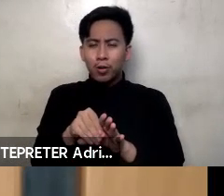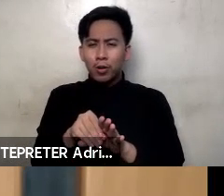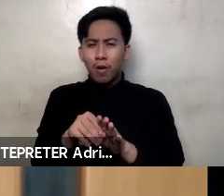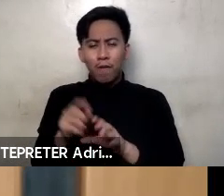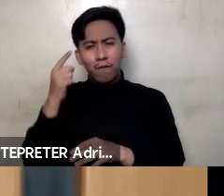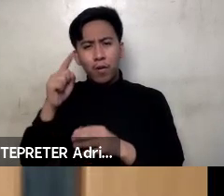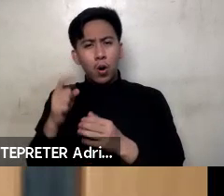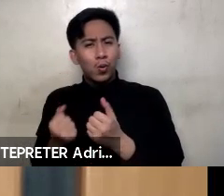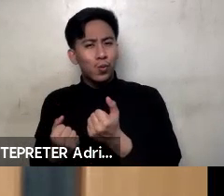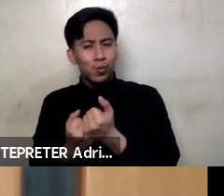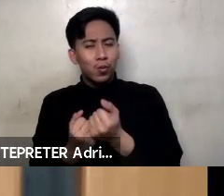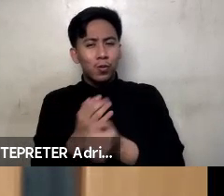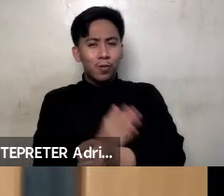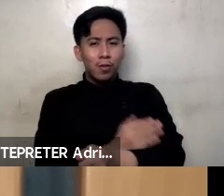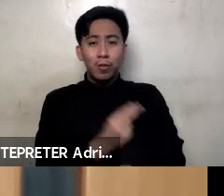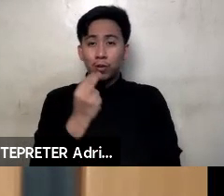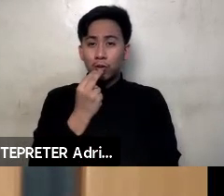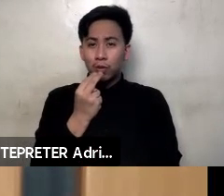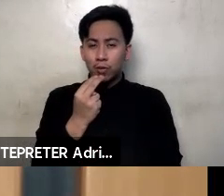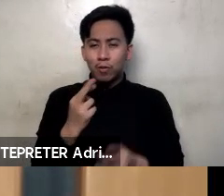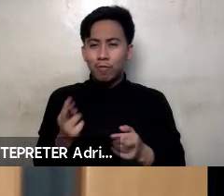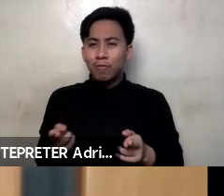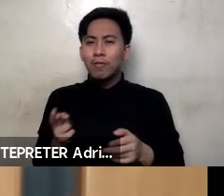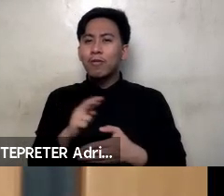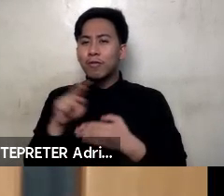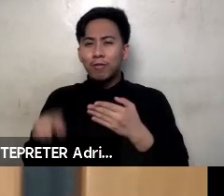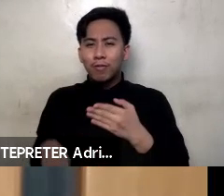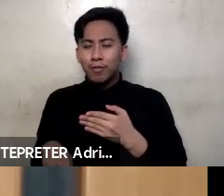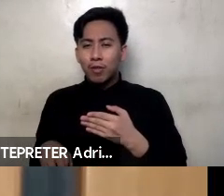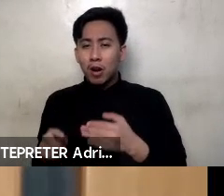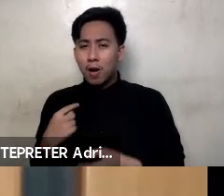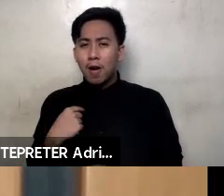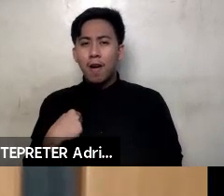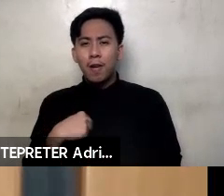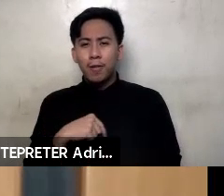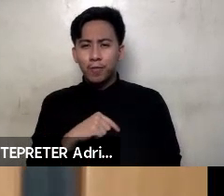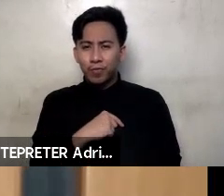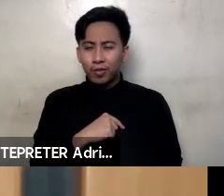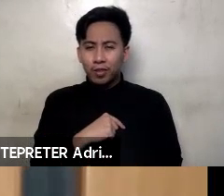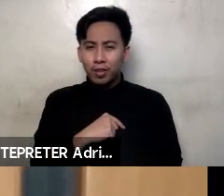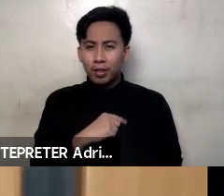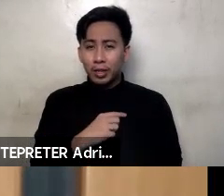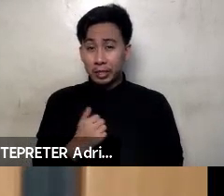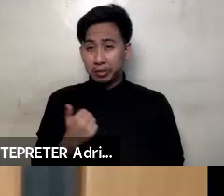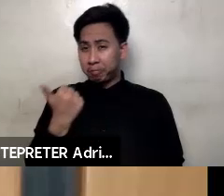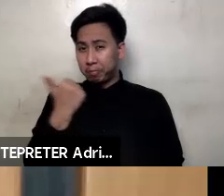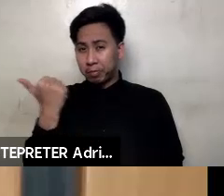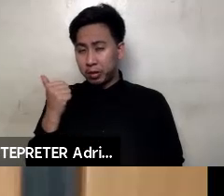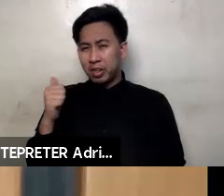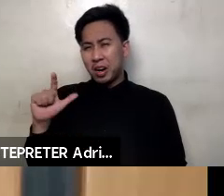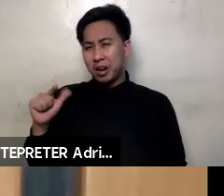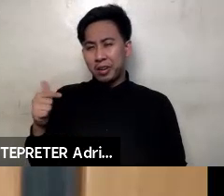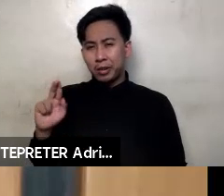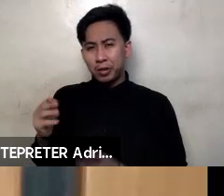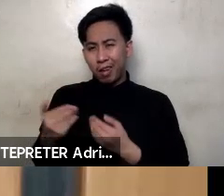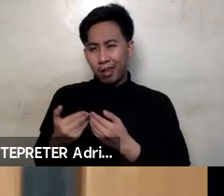further improve our nutrition outcomes. One thing that may set us apart from other LGUs